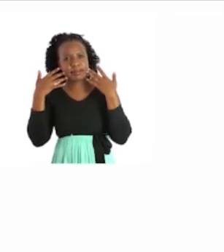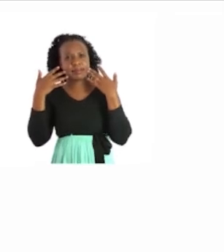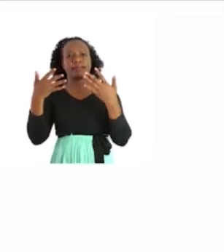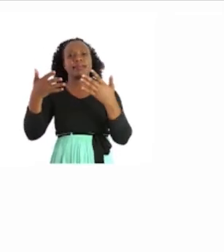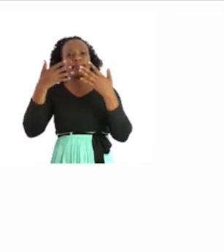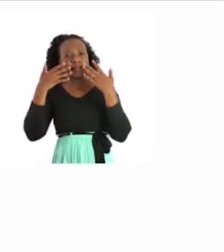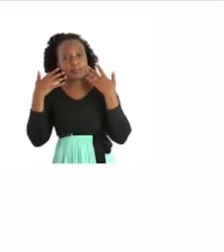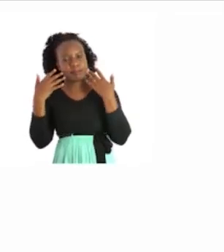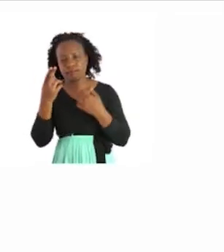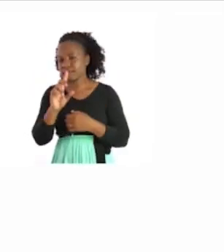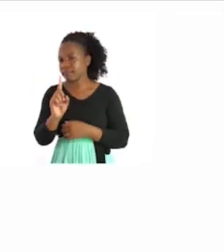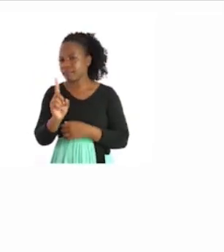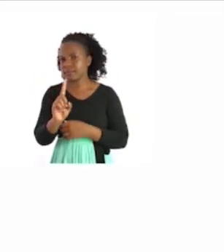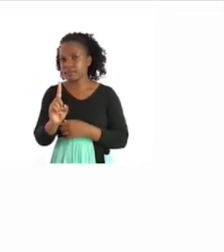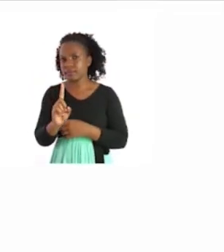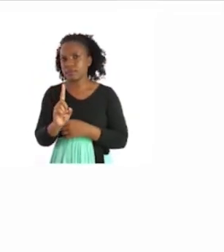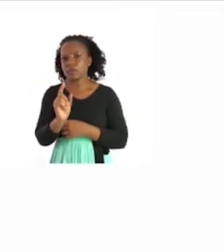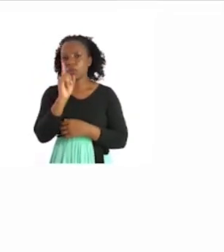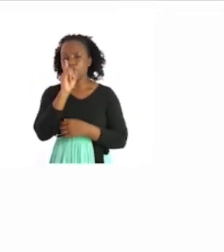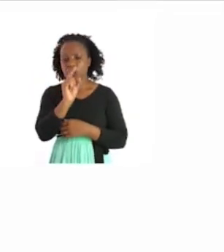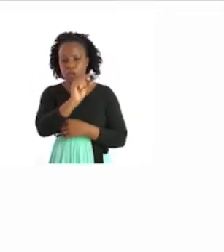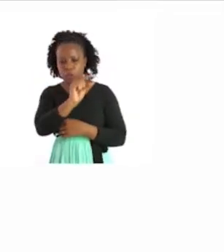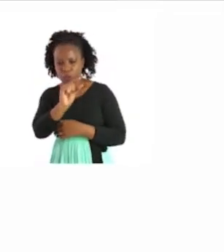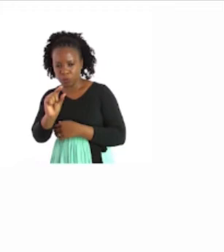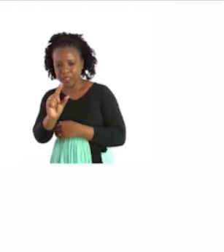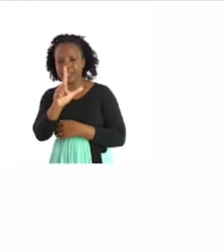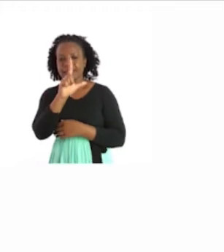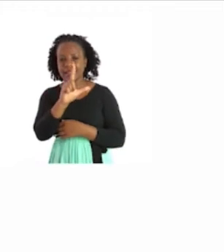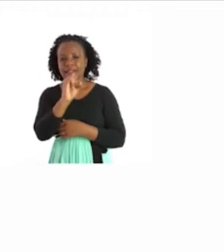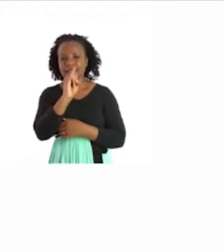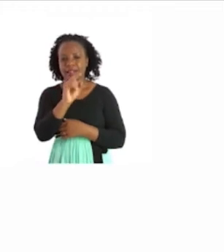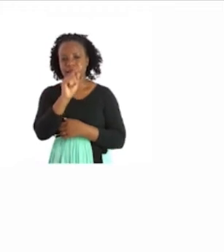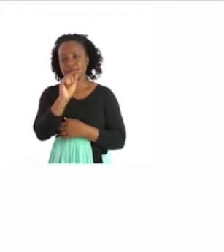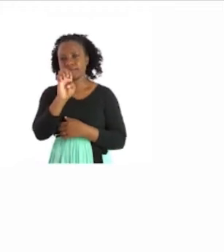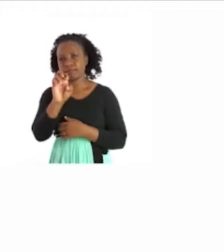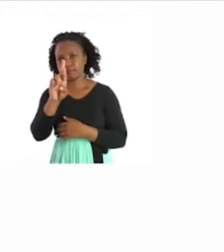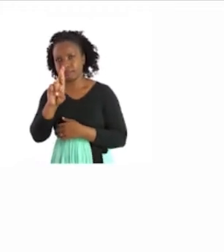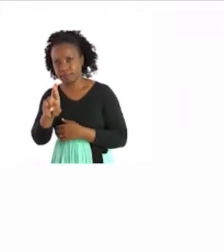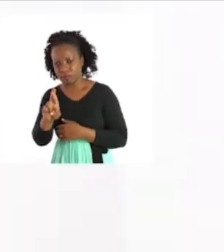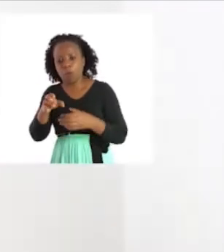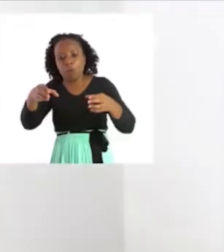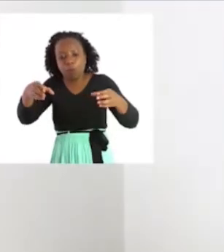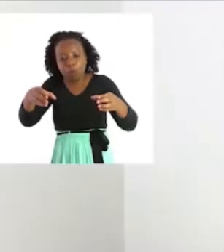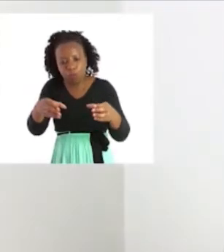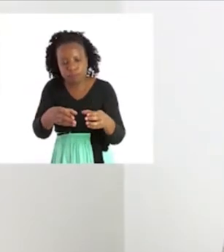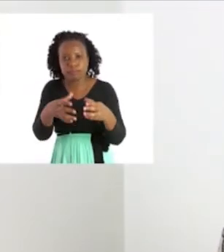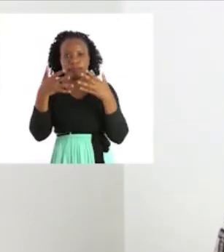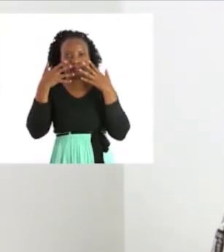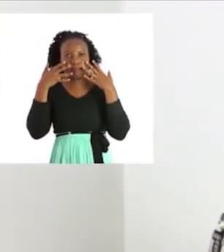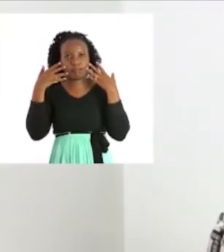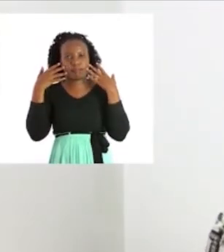the kitten, we say a litter of kittens. Chanel, do you have